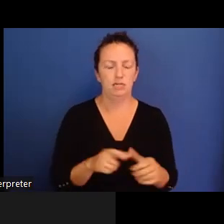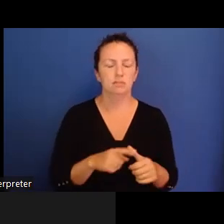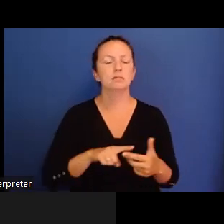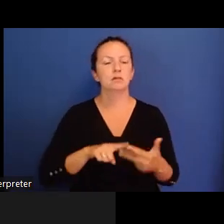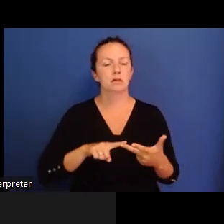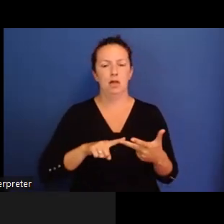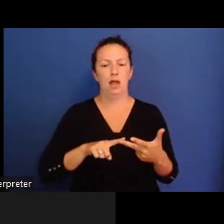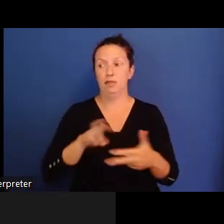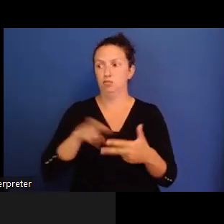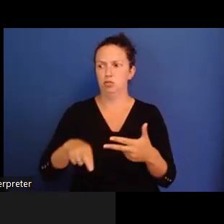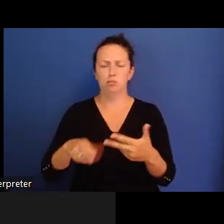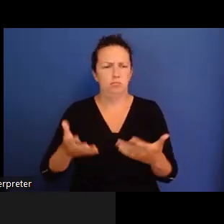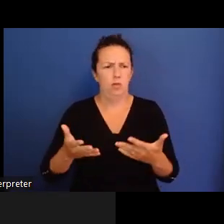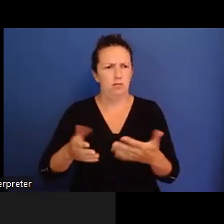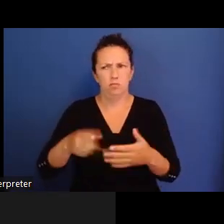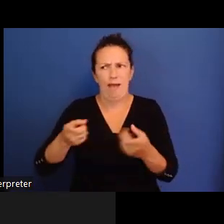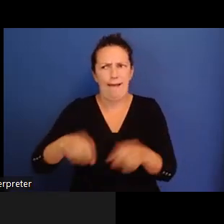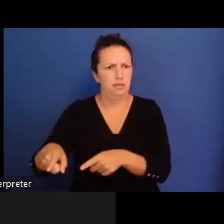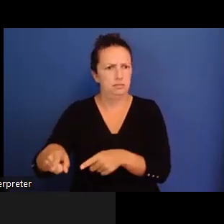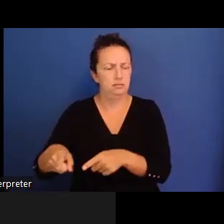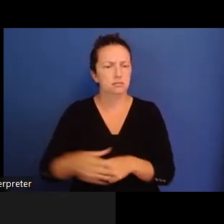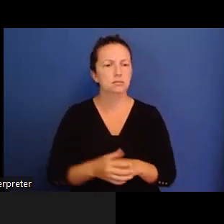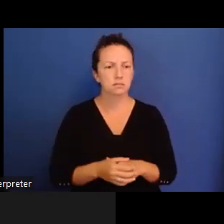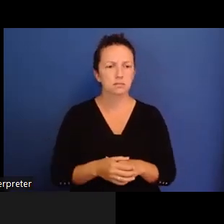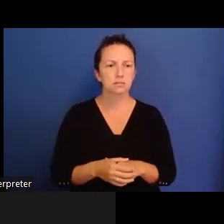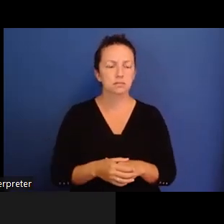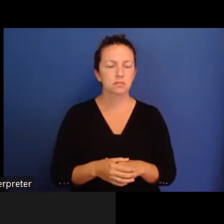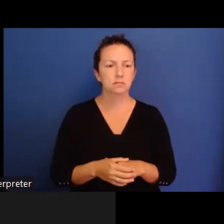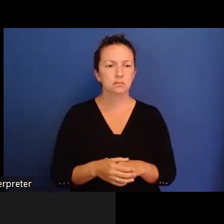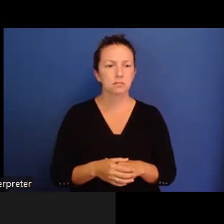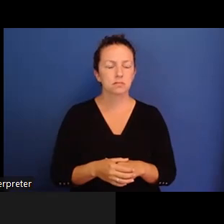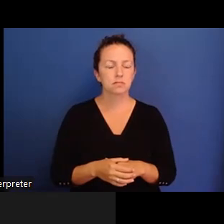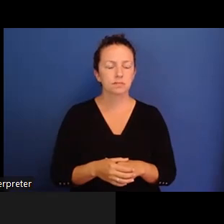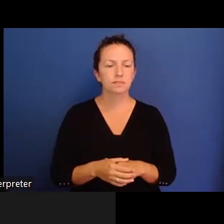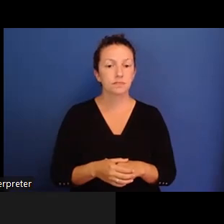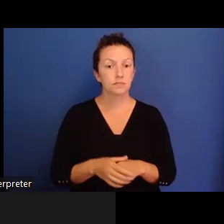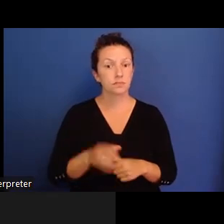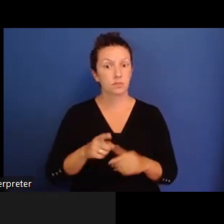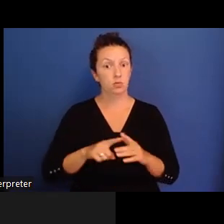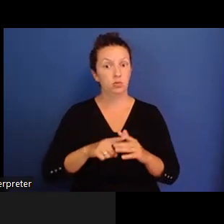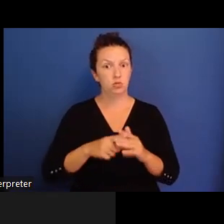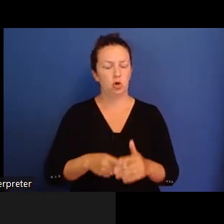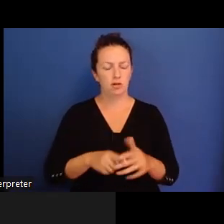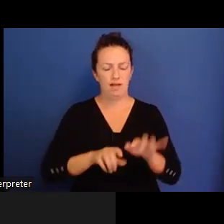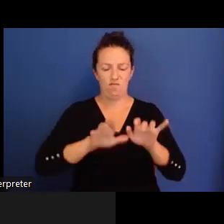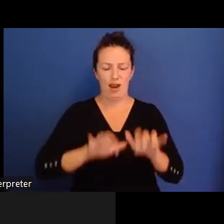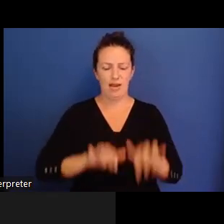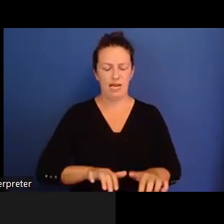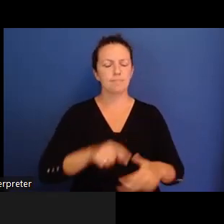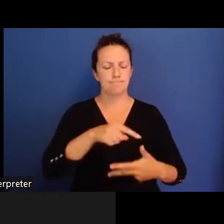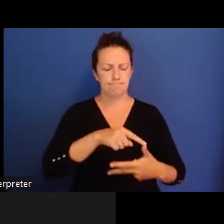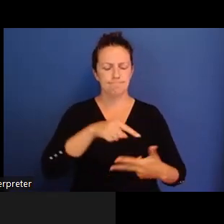result. So once you start writing that, you are going to